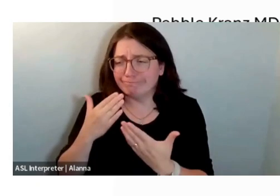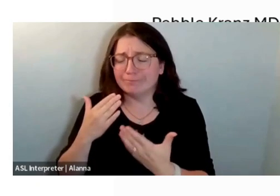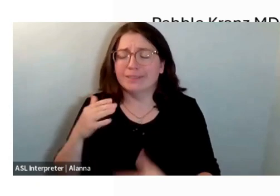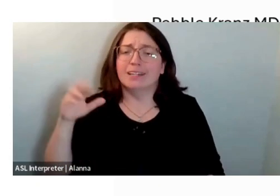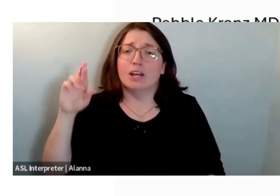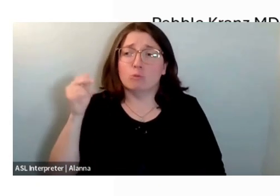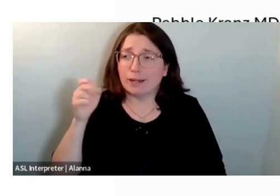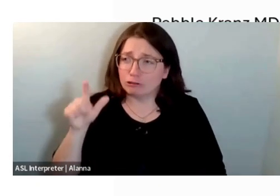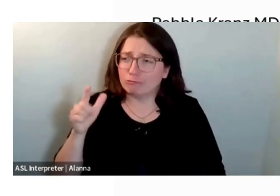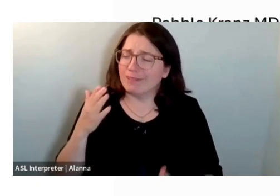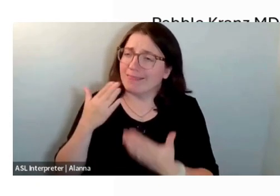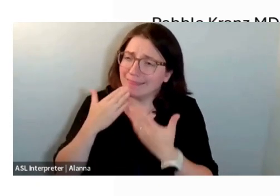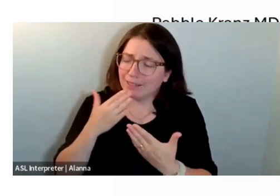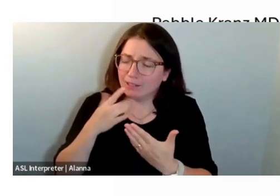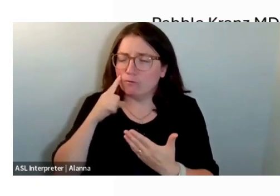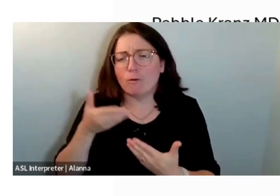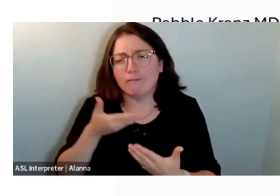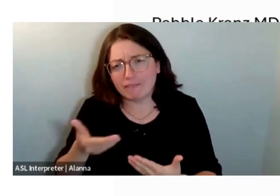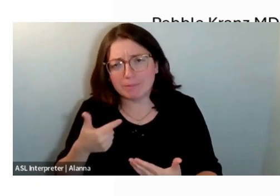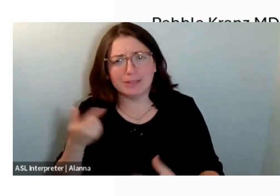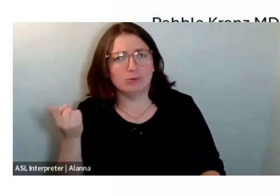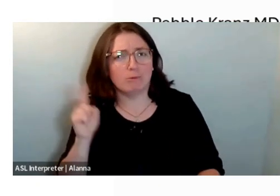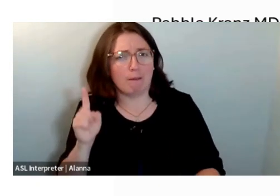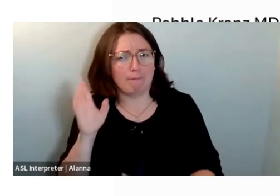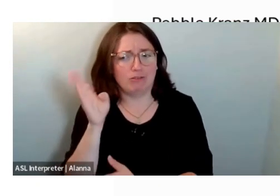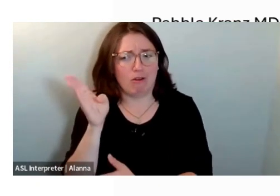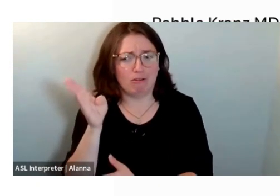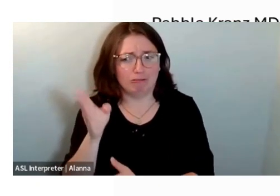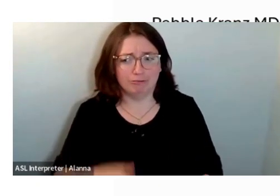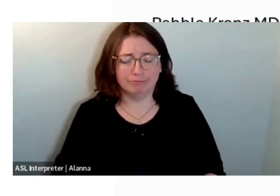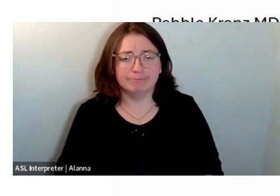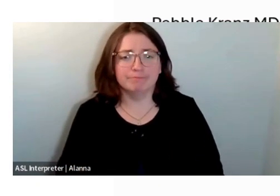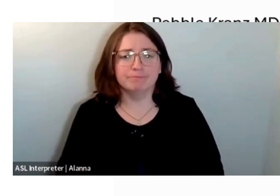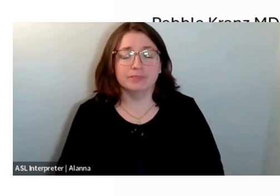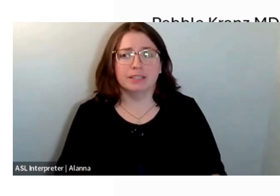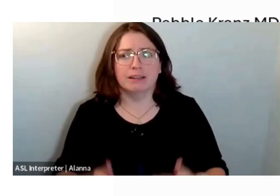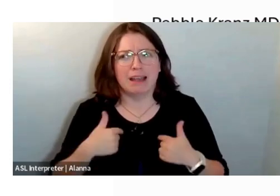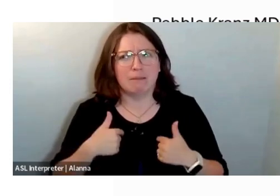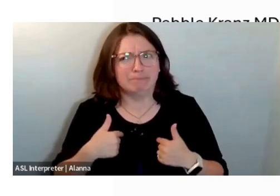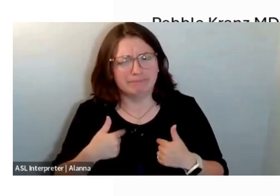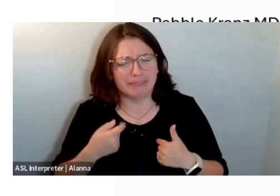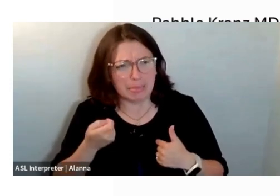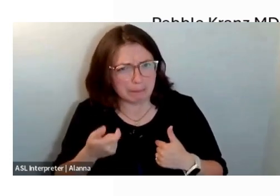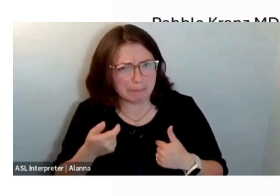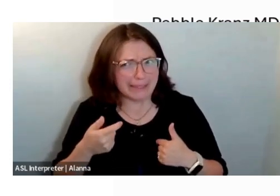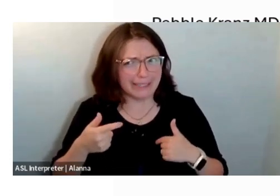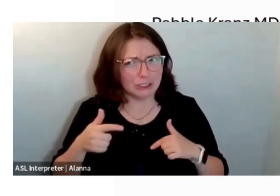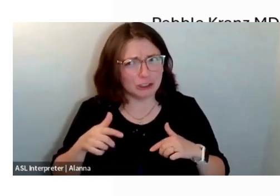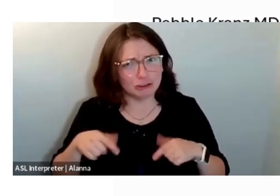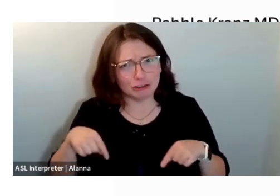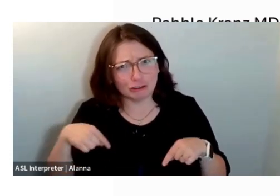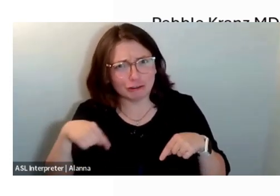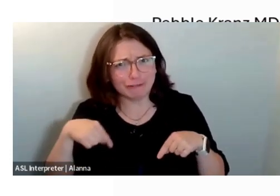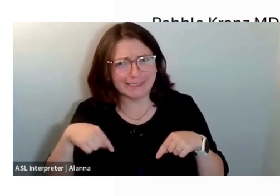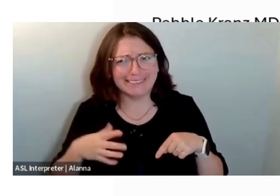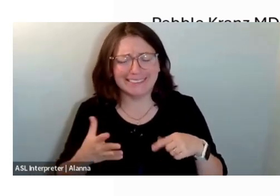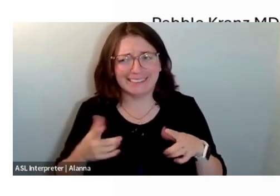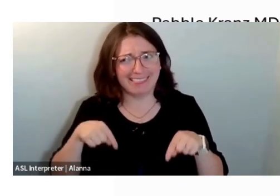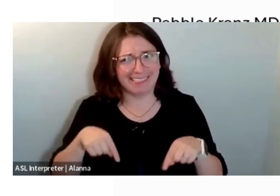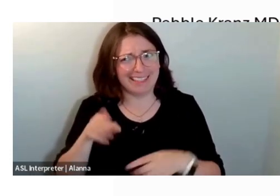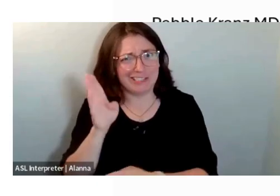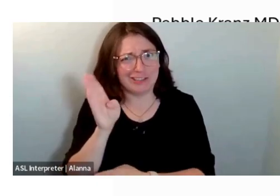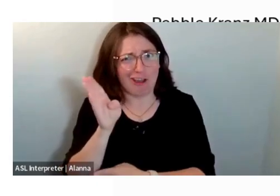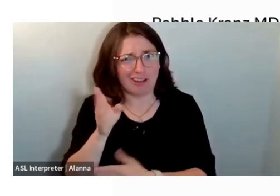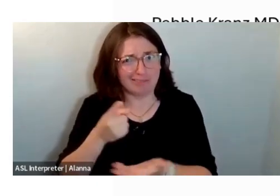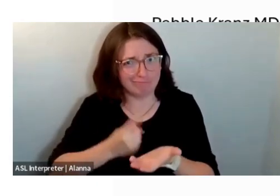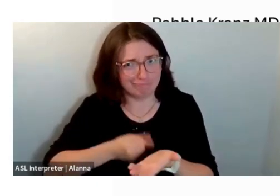do this talk. And I'm nervous because this is a talk that is a little bit different